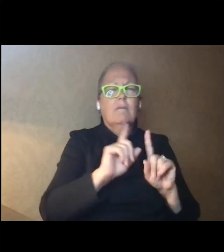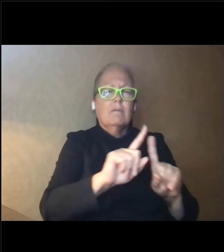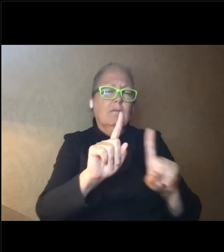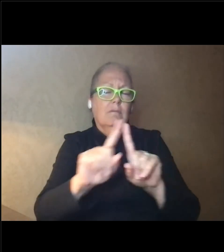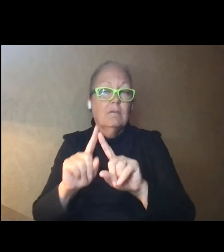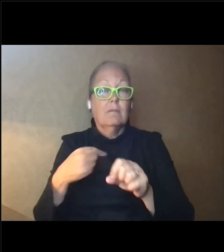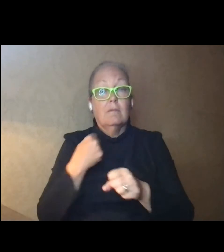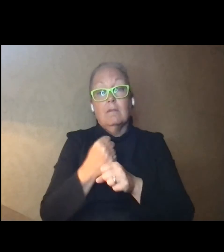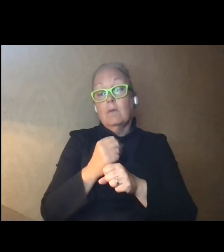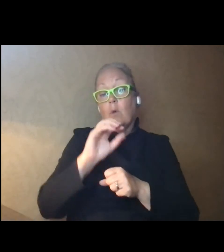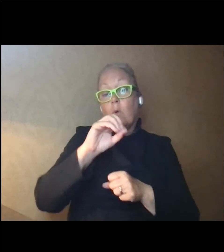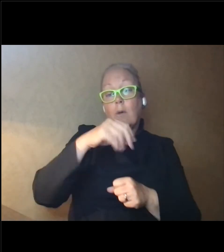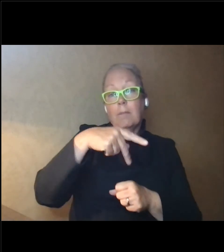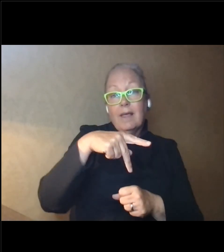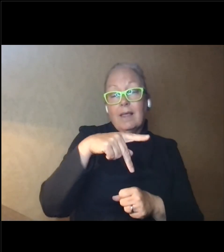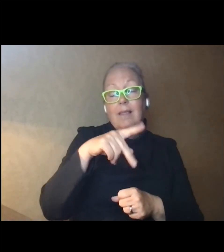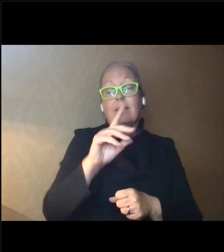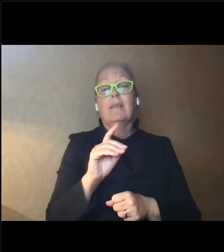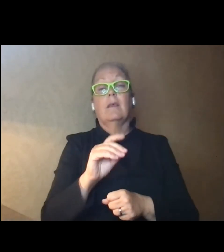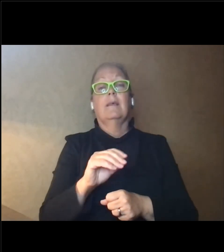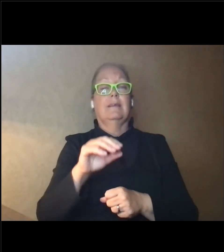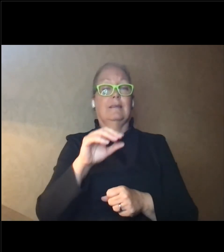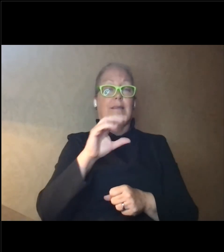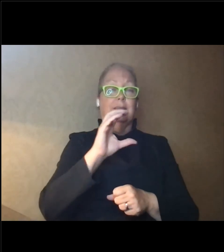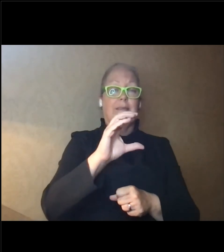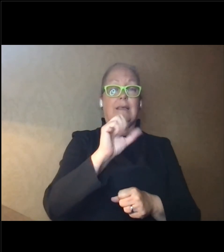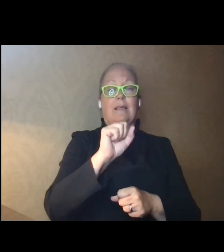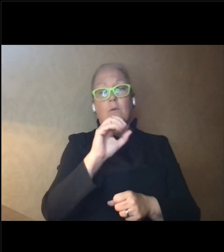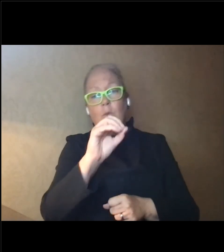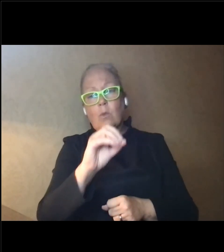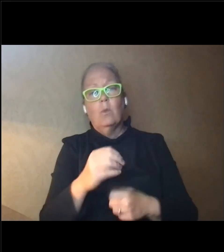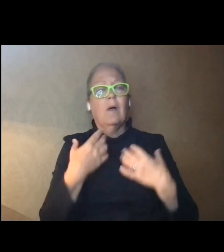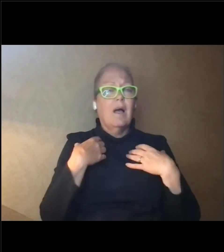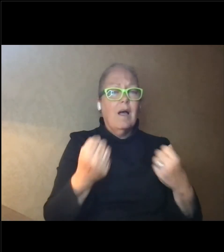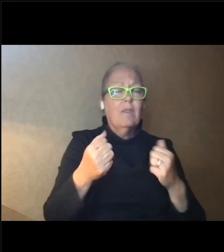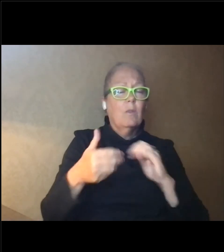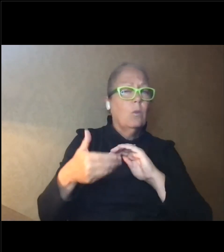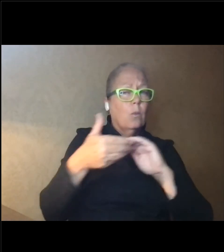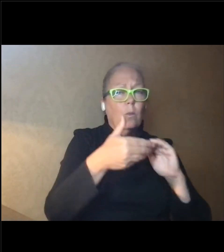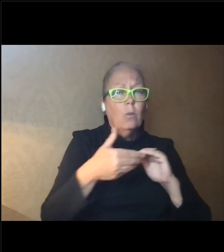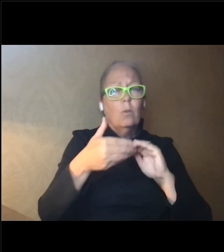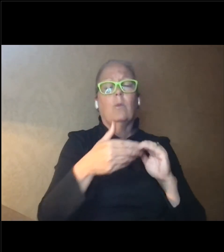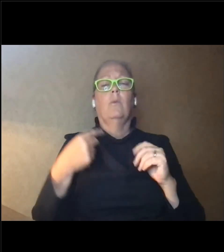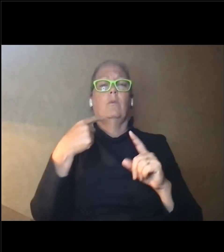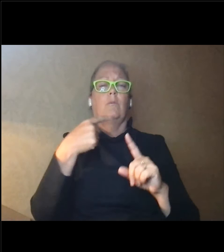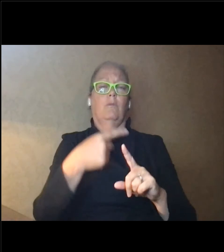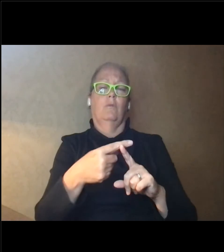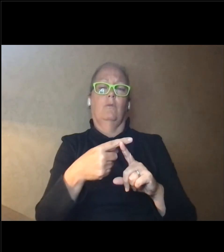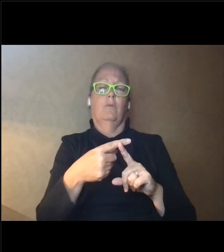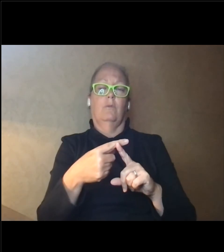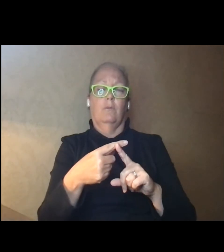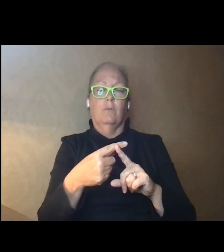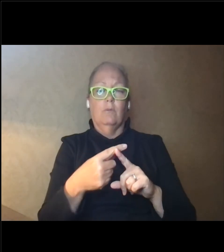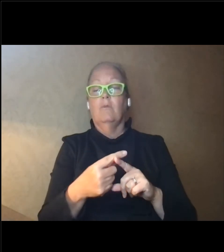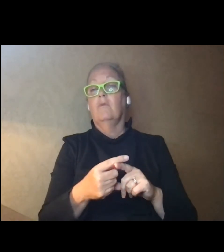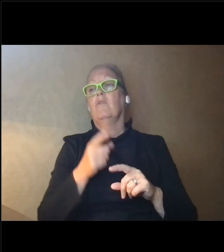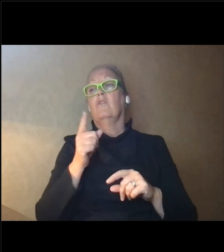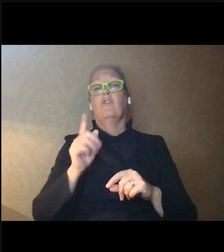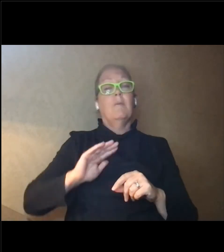OPDs, CSOs, and ethnic health organizations, and especially also mothers groups,